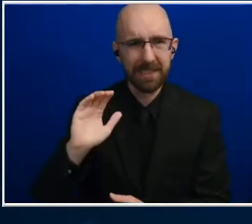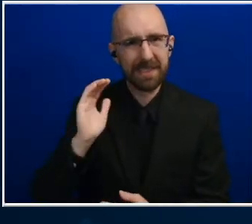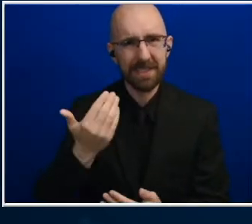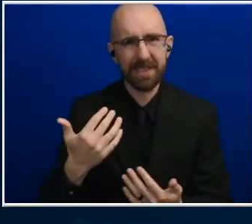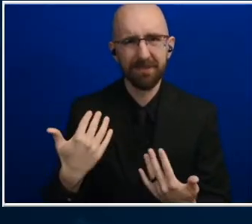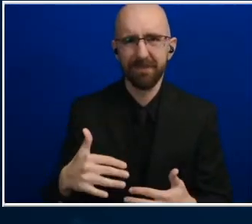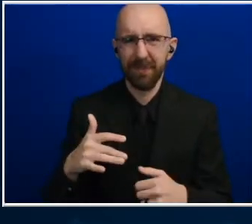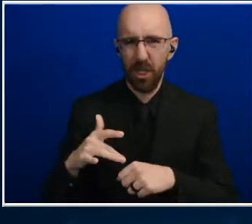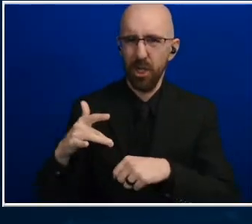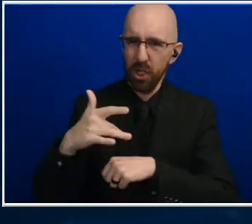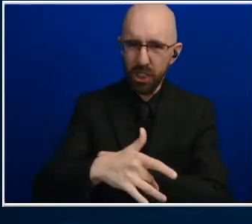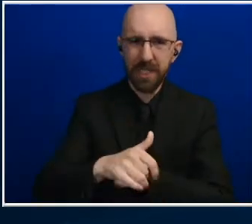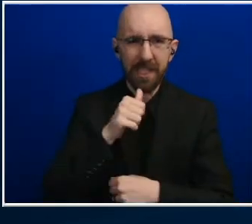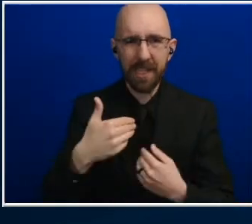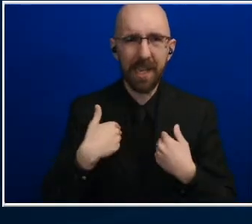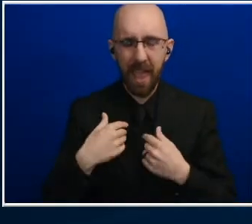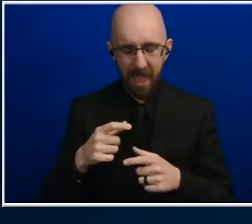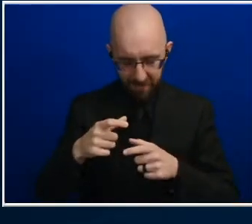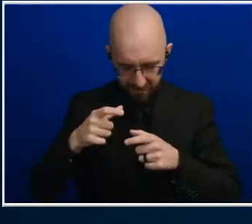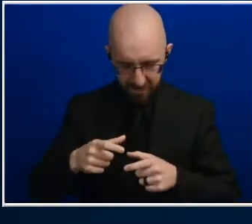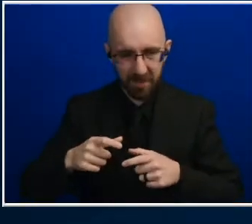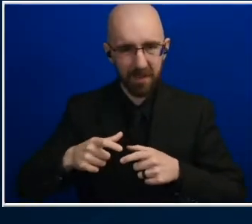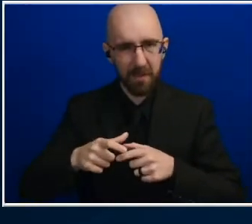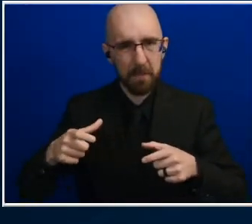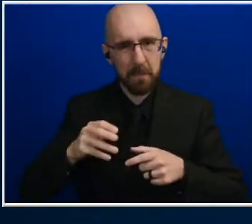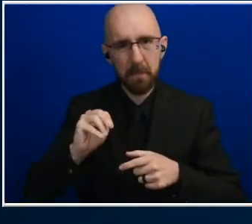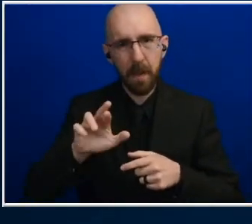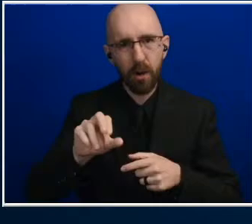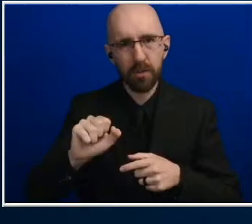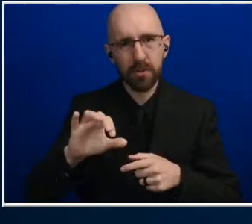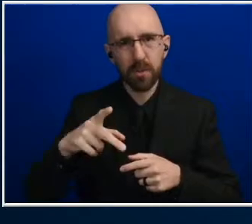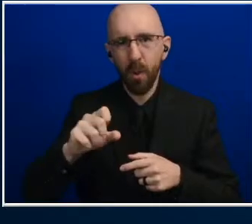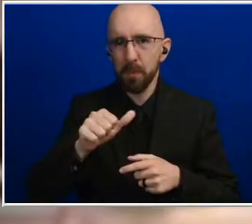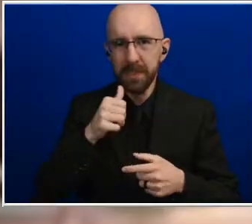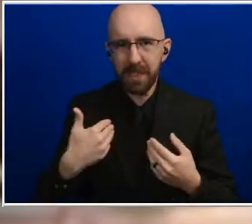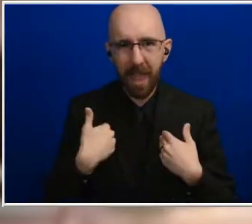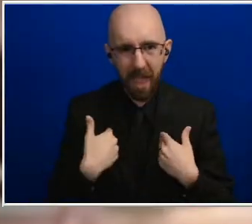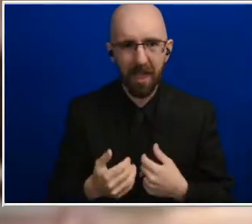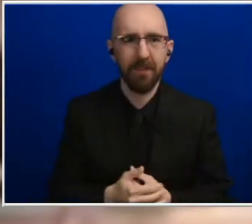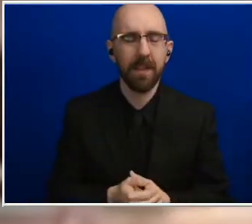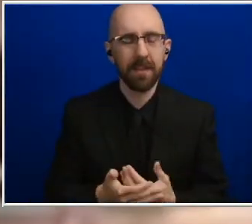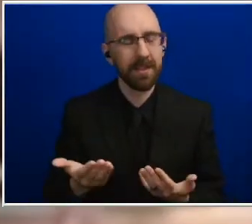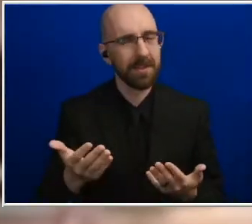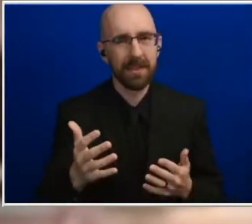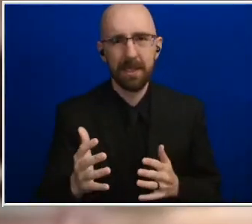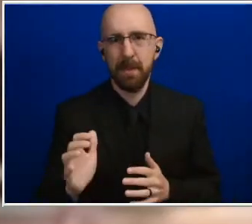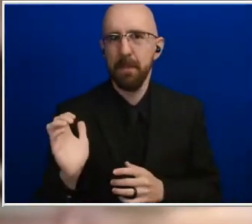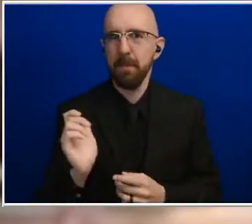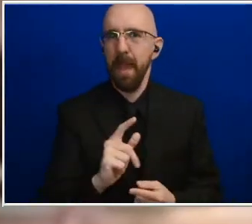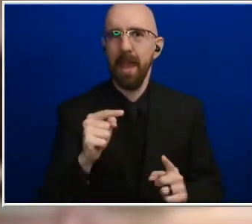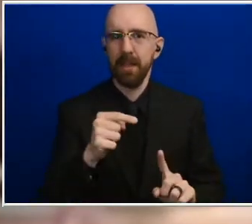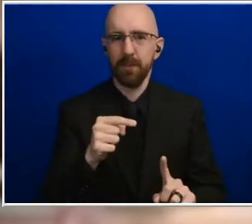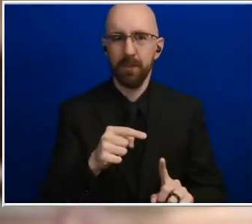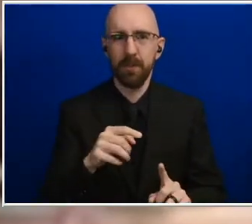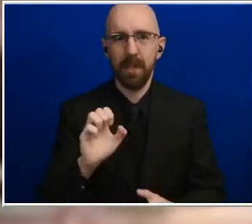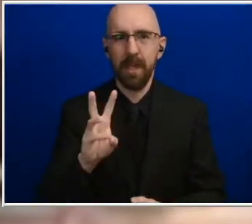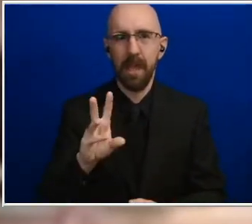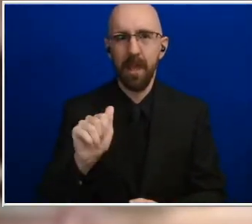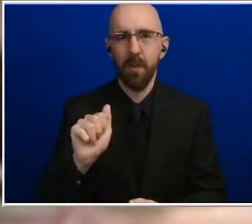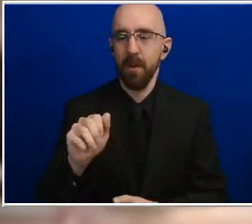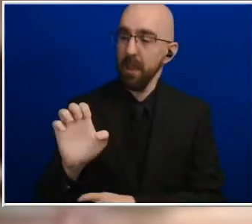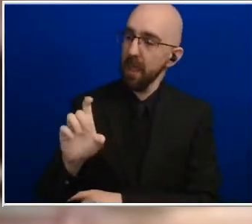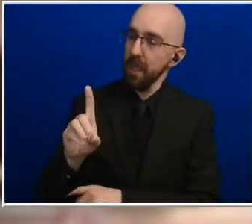have microscopes? I'm trying to remember. Yeah, well, you know, it goes back to Edward Jenner, who